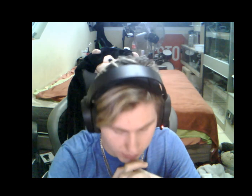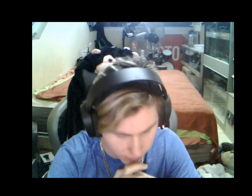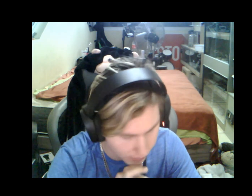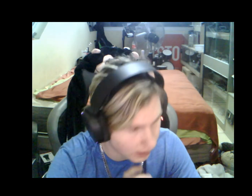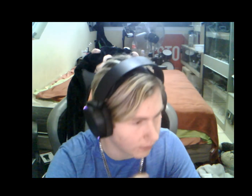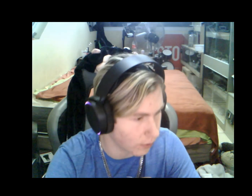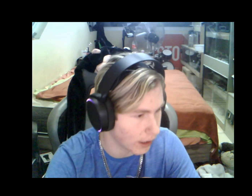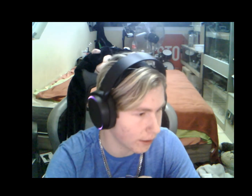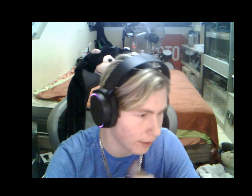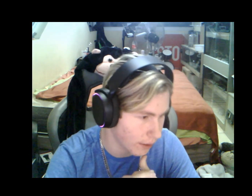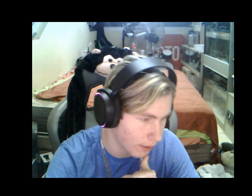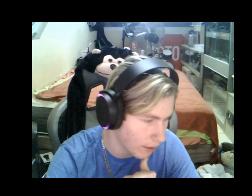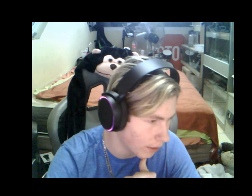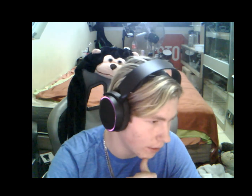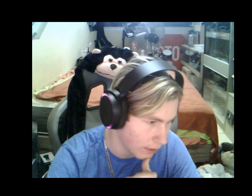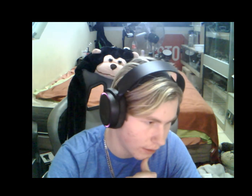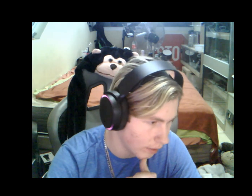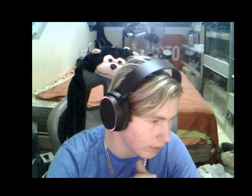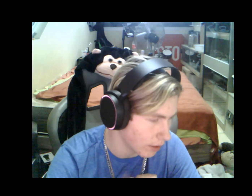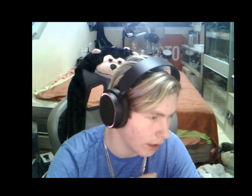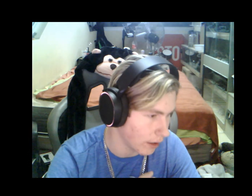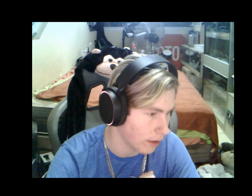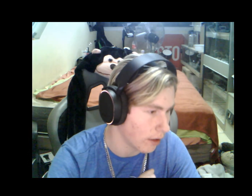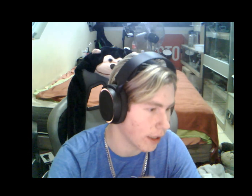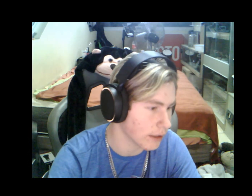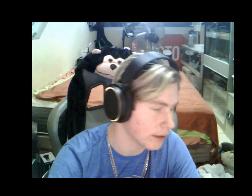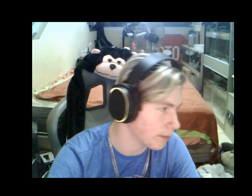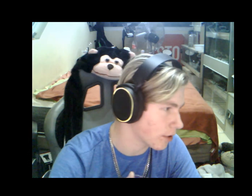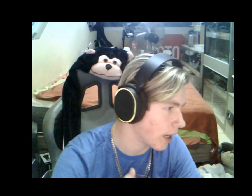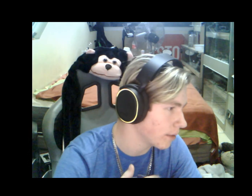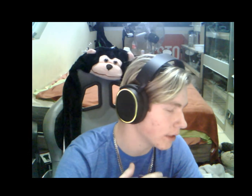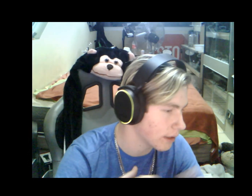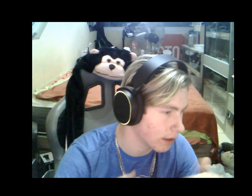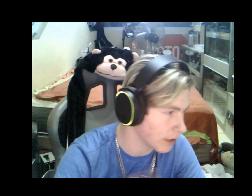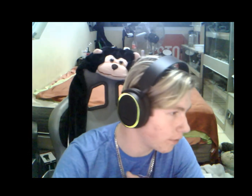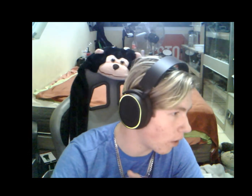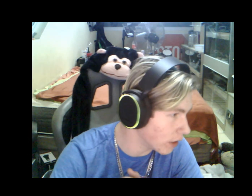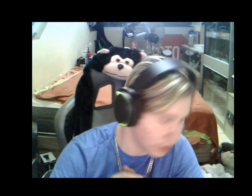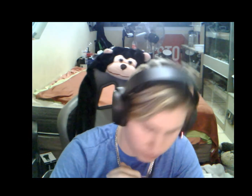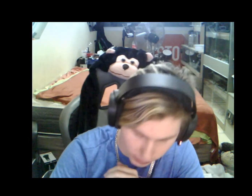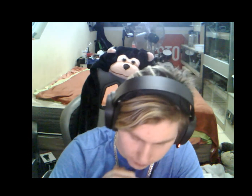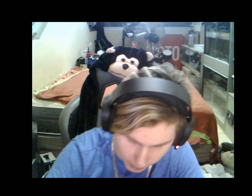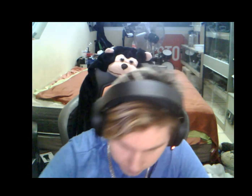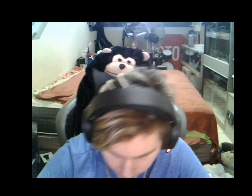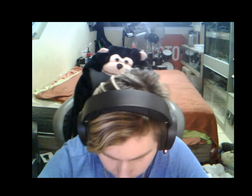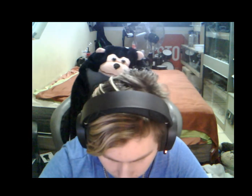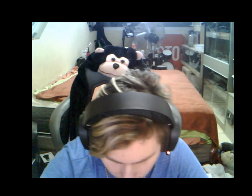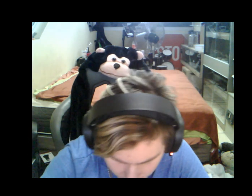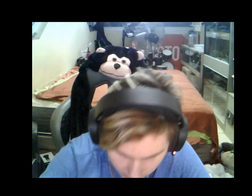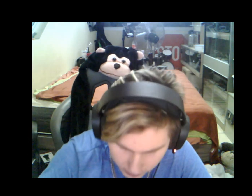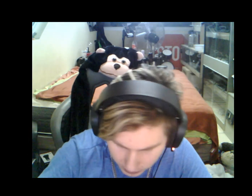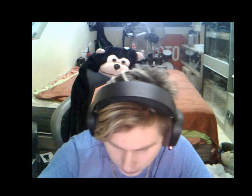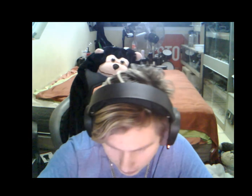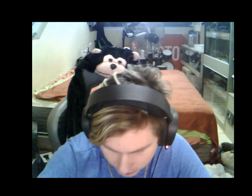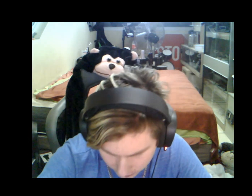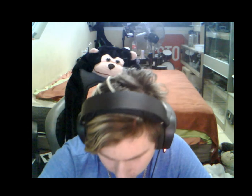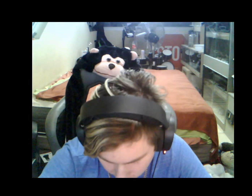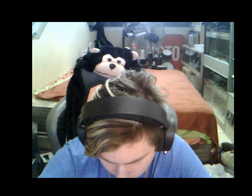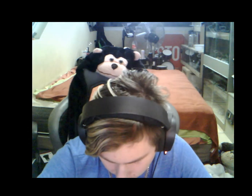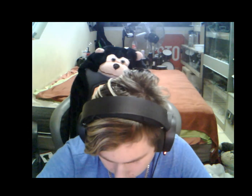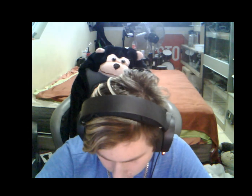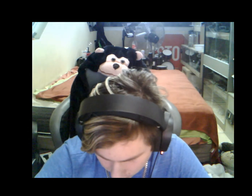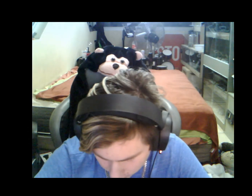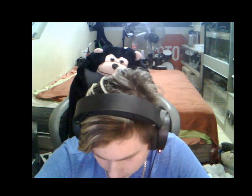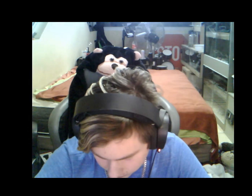I'll be doing the giveaway. So yeah, 1,000 subscribers. There's 425 people. I'm currently at